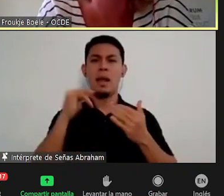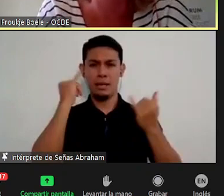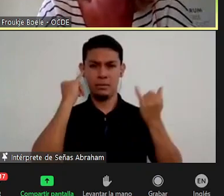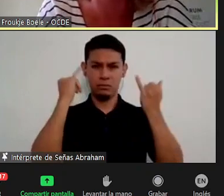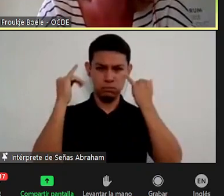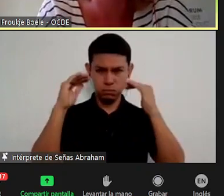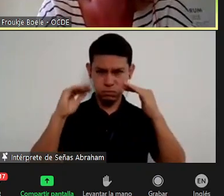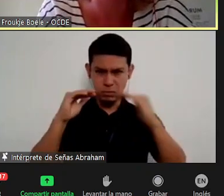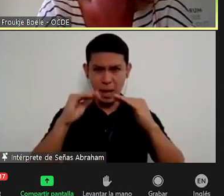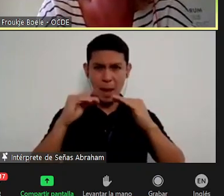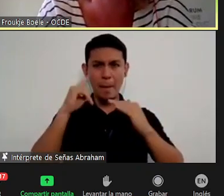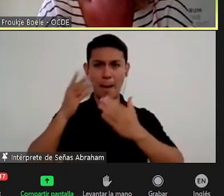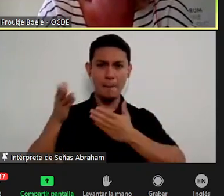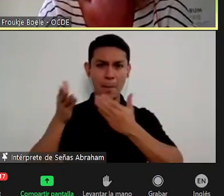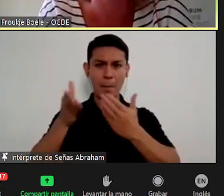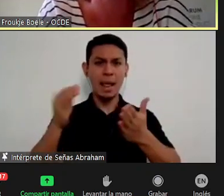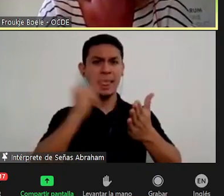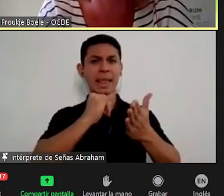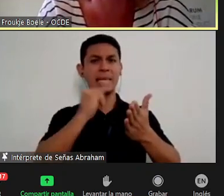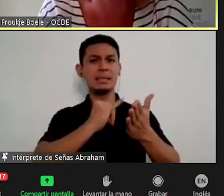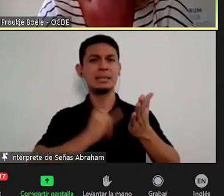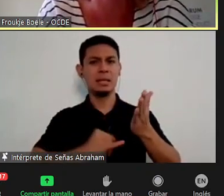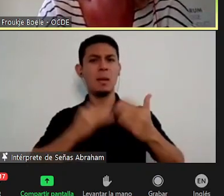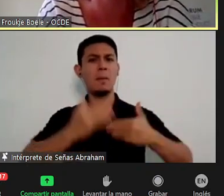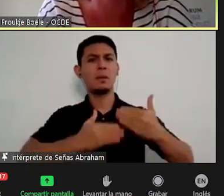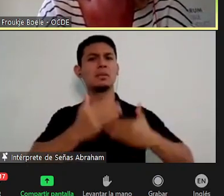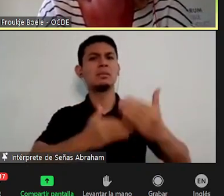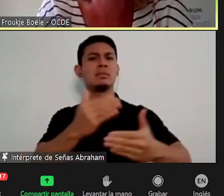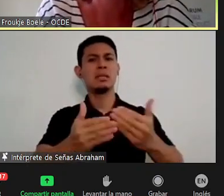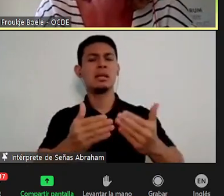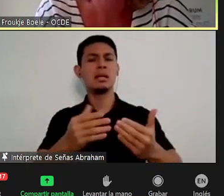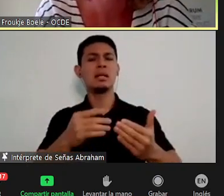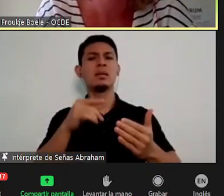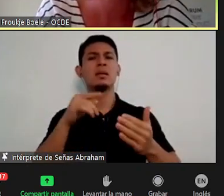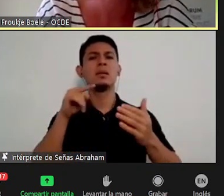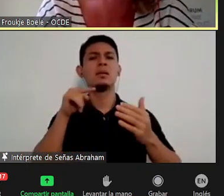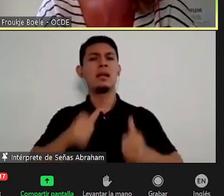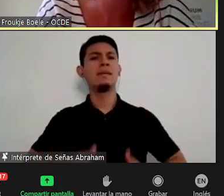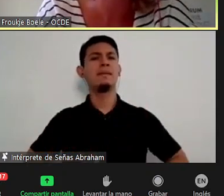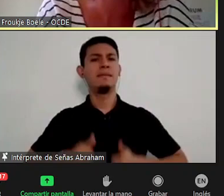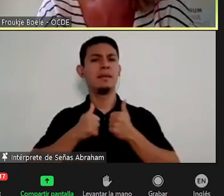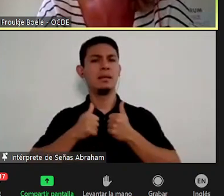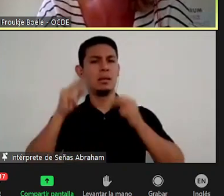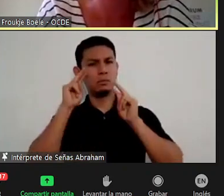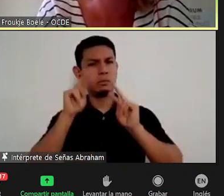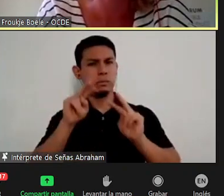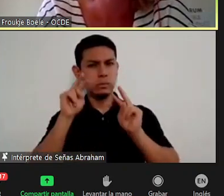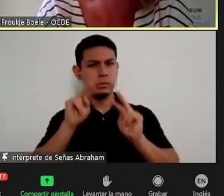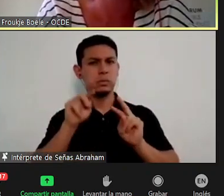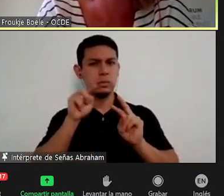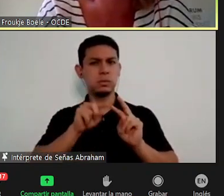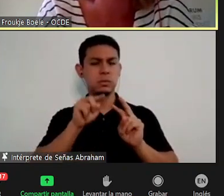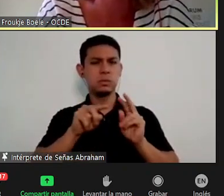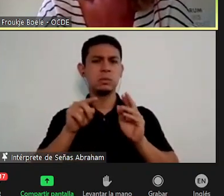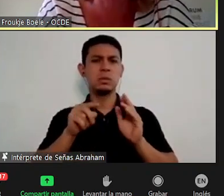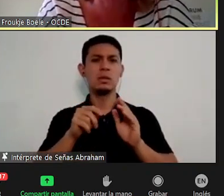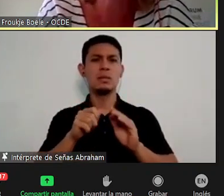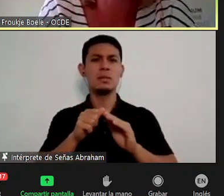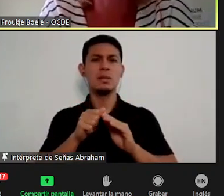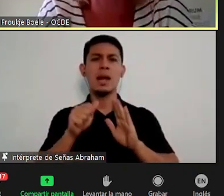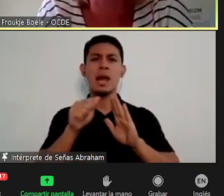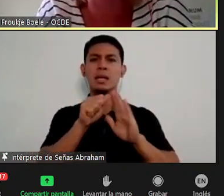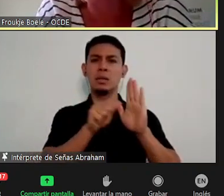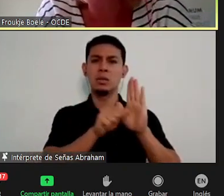plan of a strategic axa for the promotion and designer for due diligence procedures that take into account the